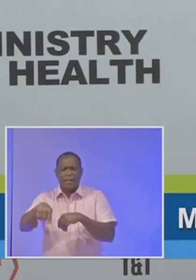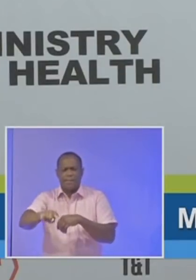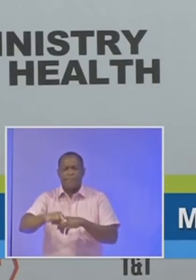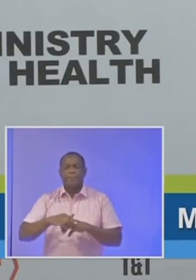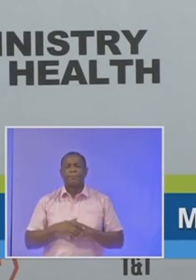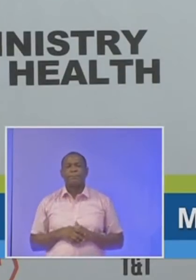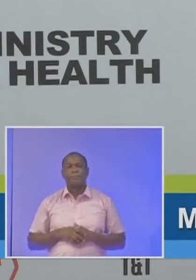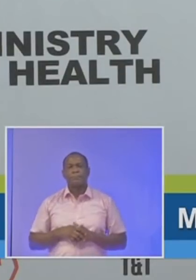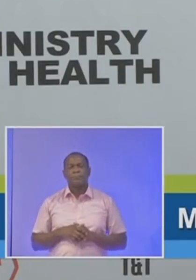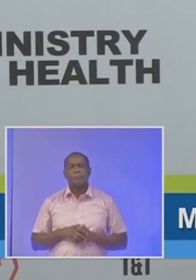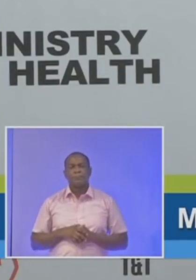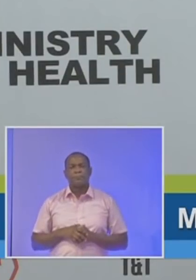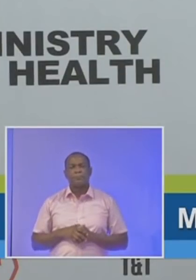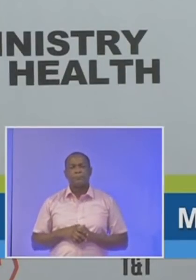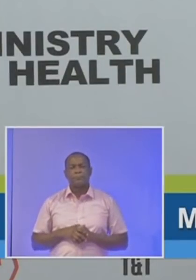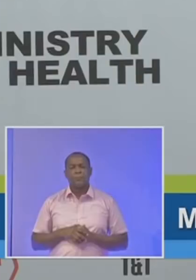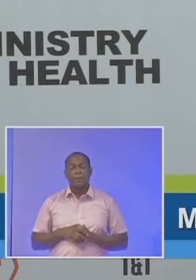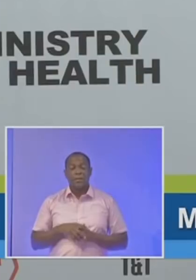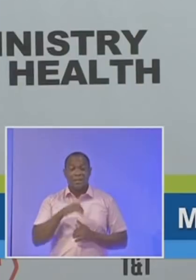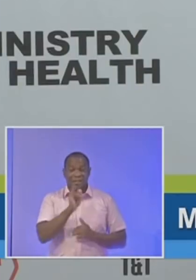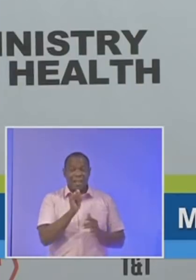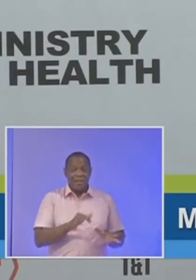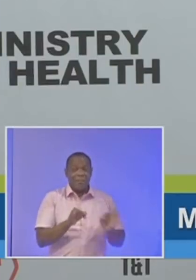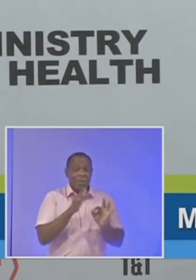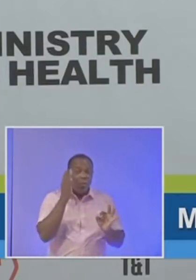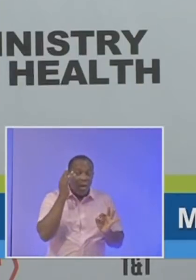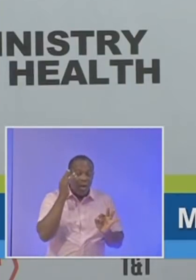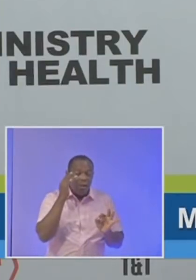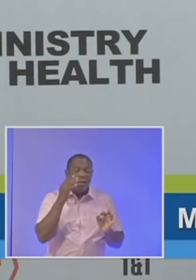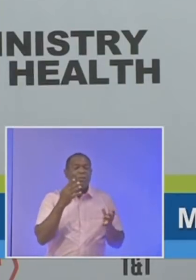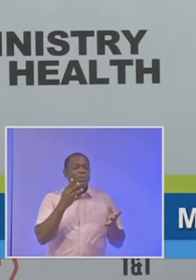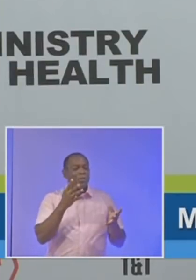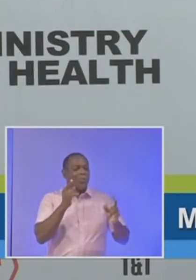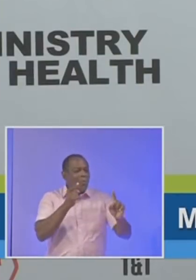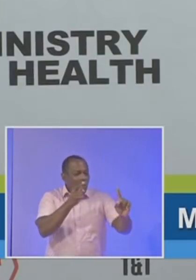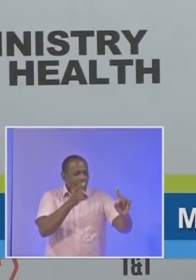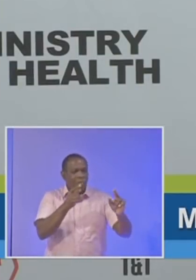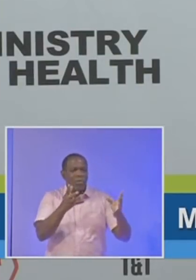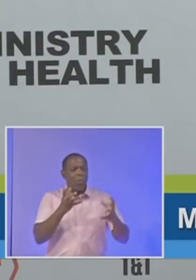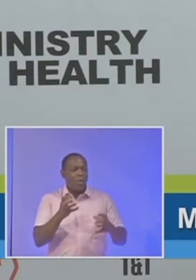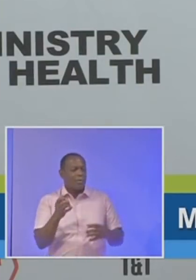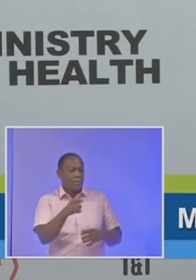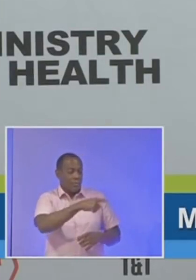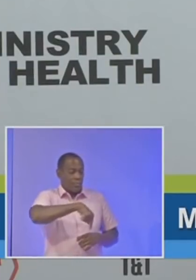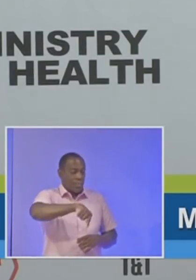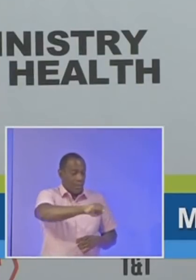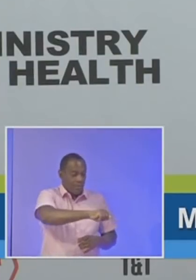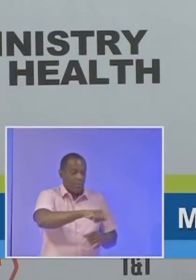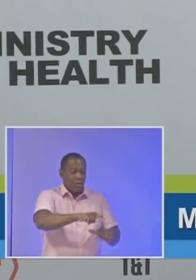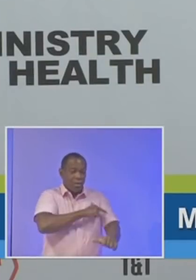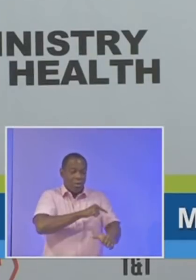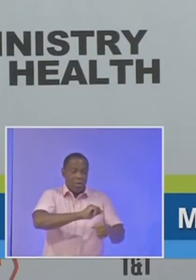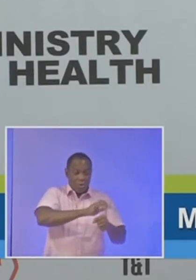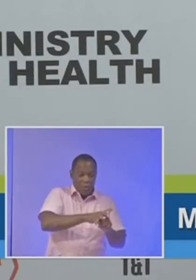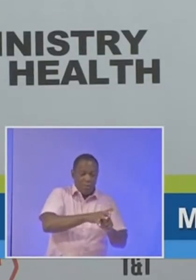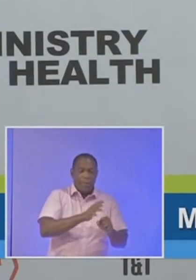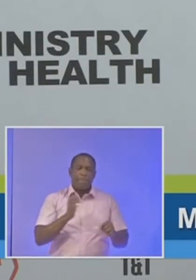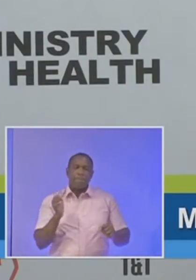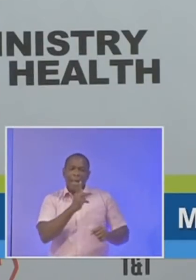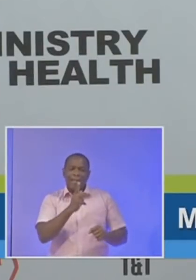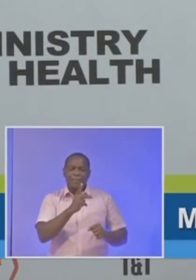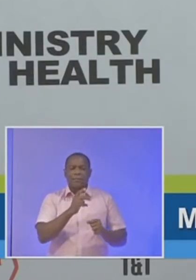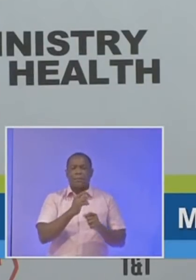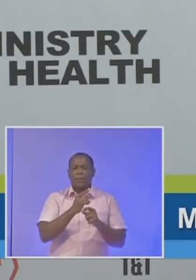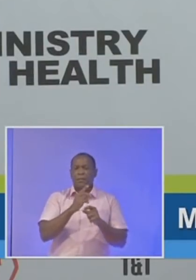order to get patients back to their regular lives as quickly as possible. It is of utmost importance to understand